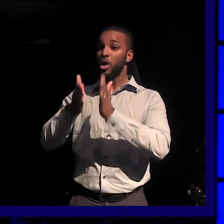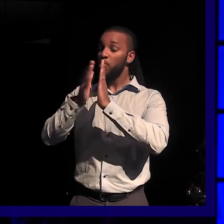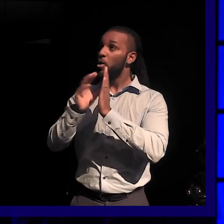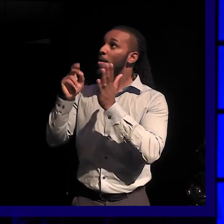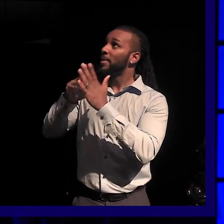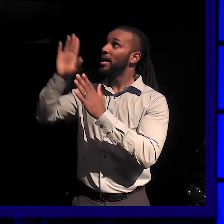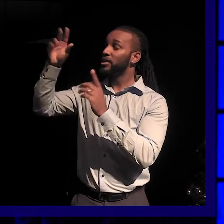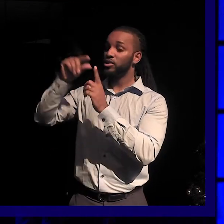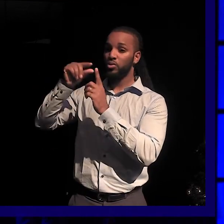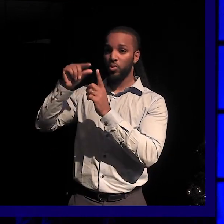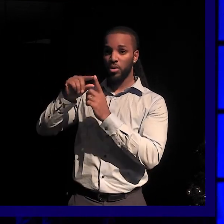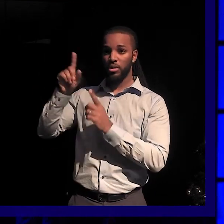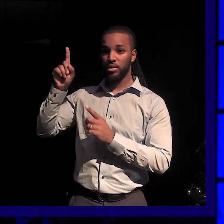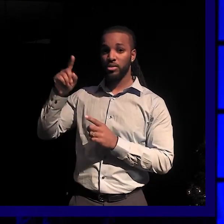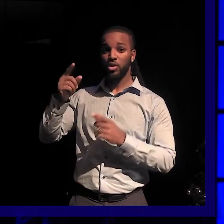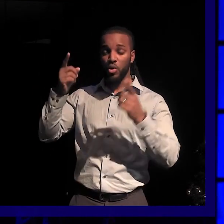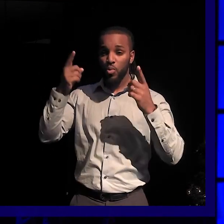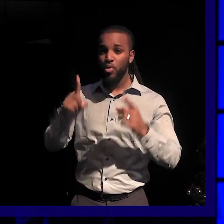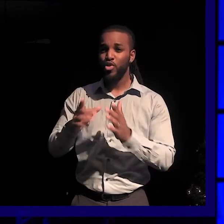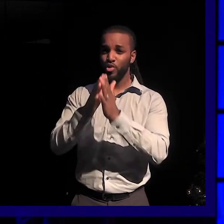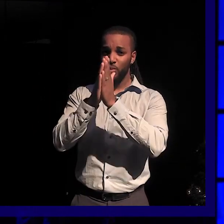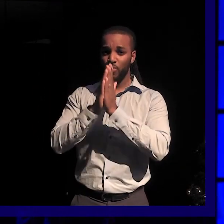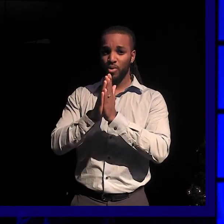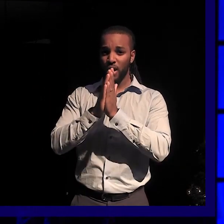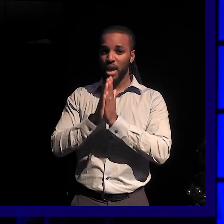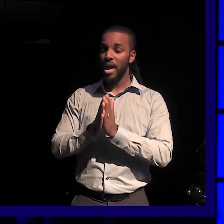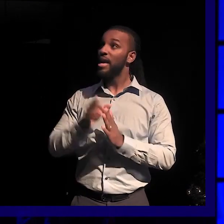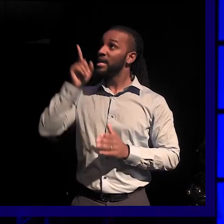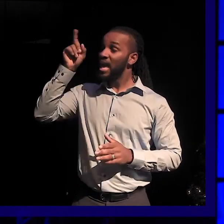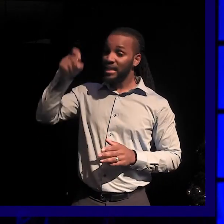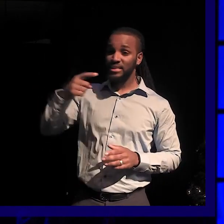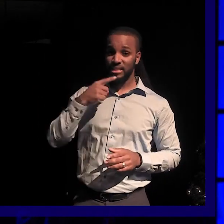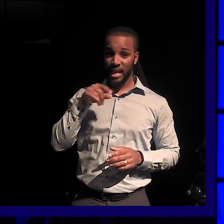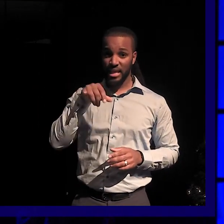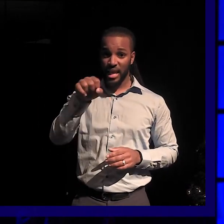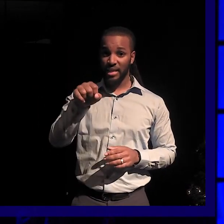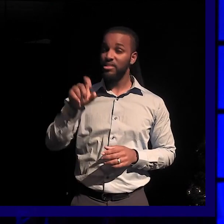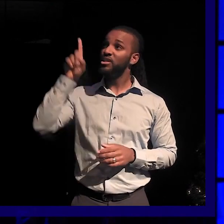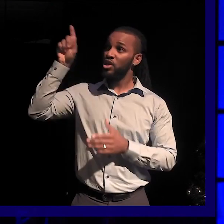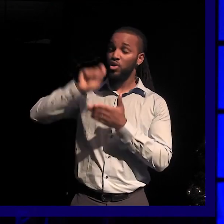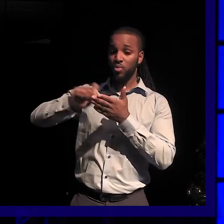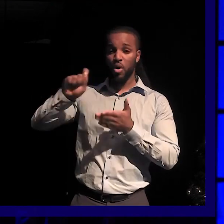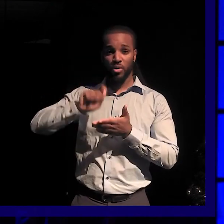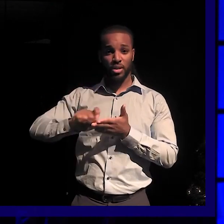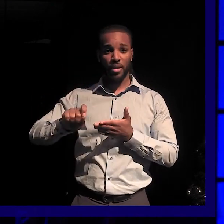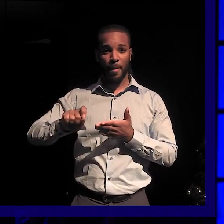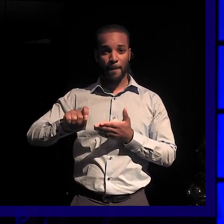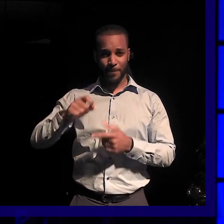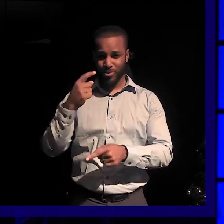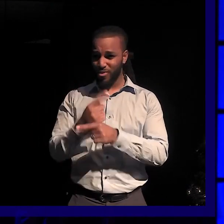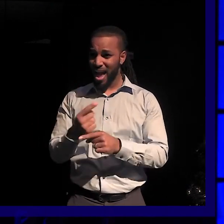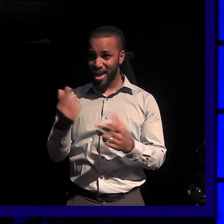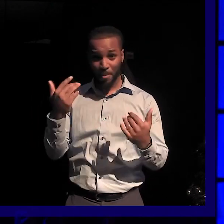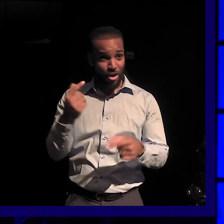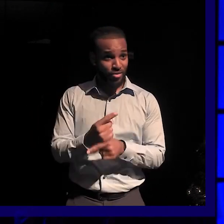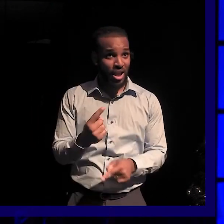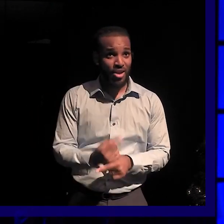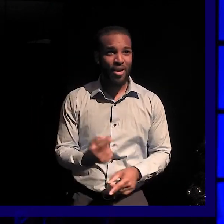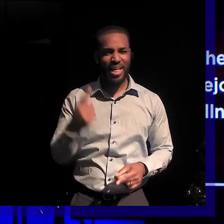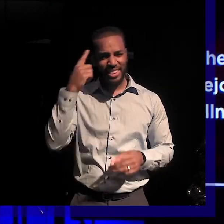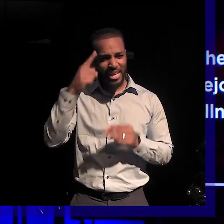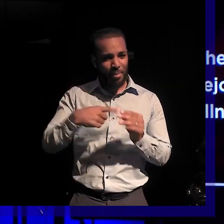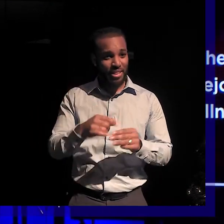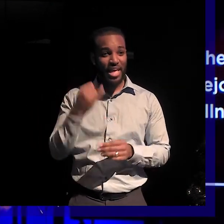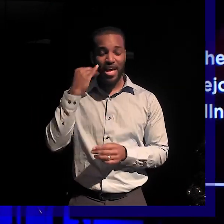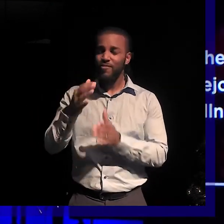Him. When you pray back God's word to Him, He has to say yes. He wrote it. Right? Come on, right? Like, think about